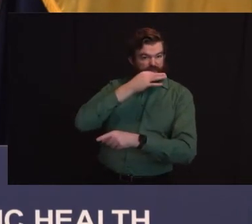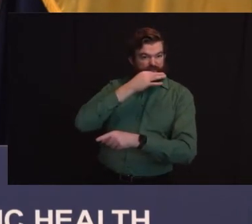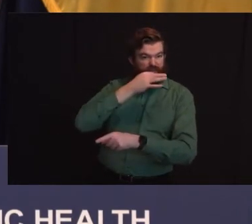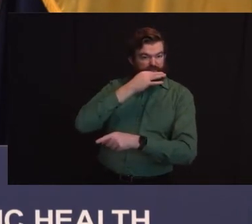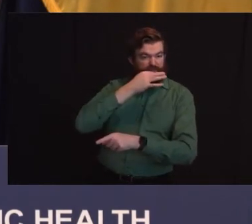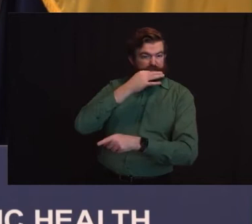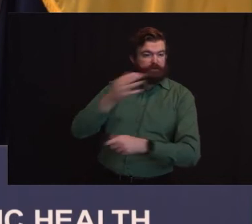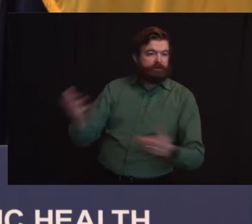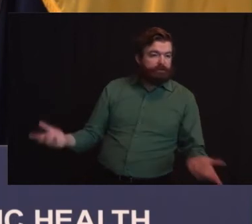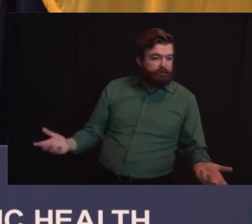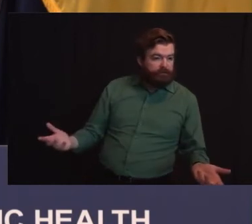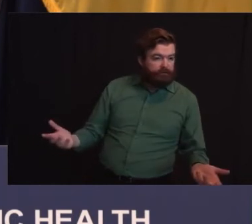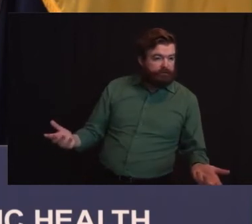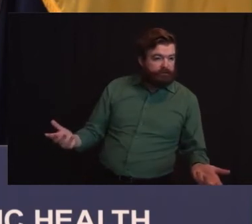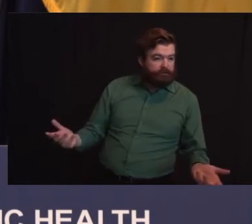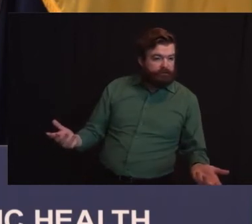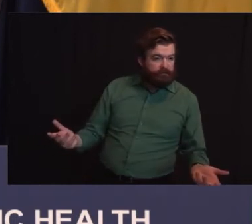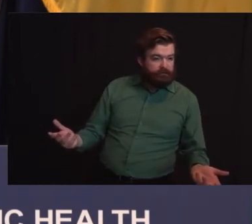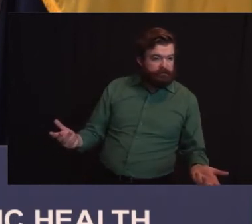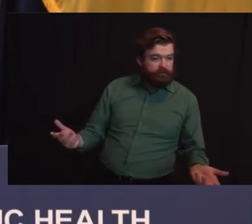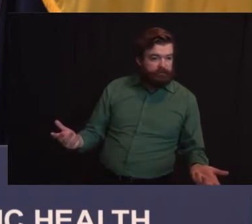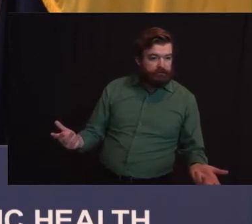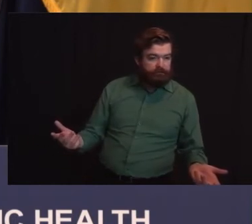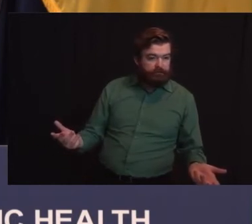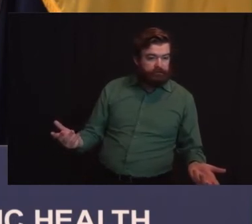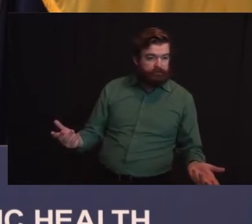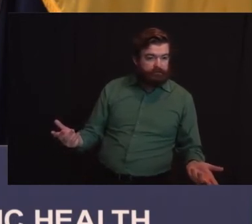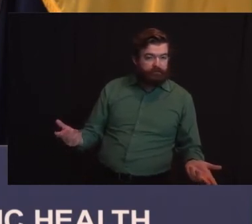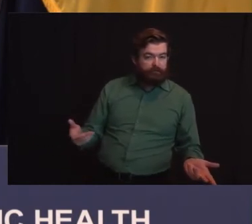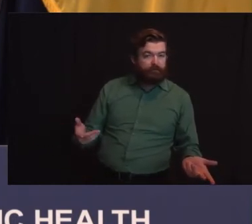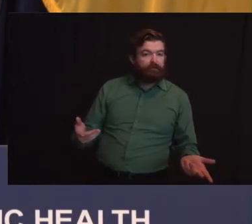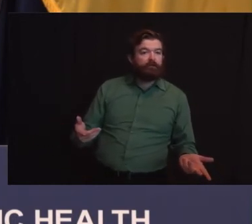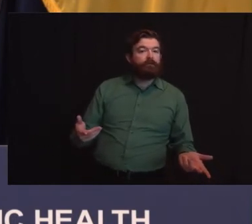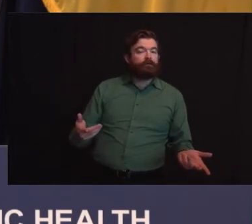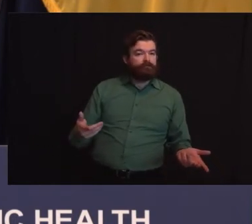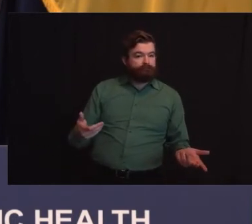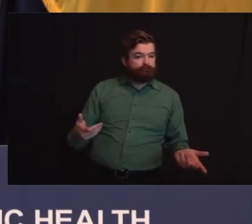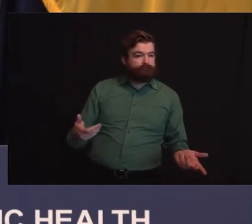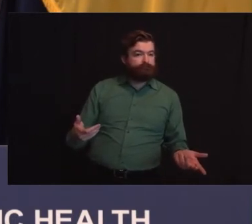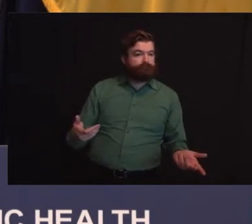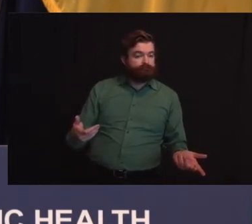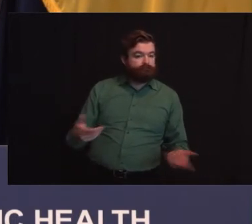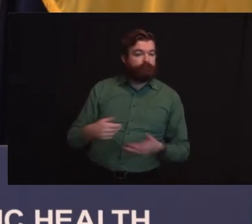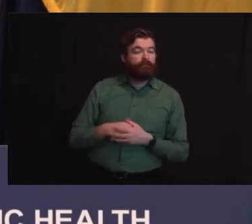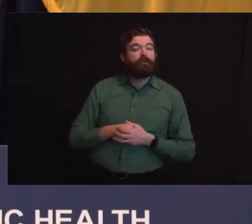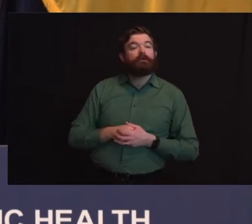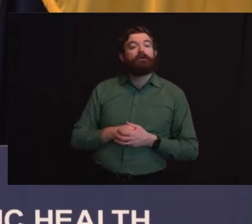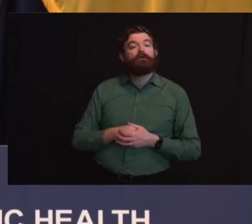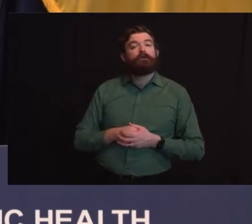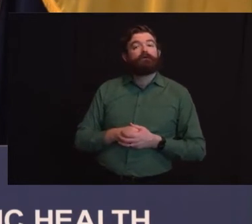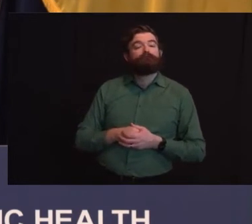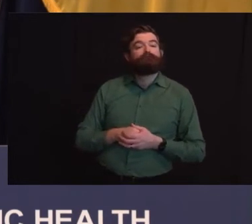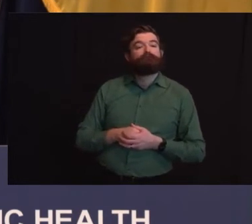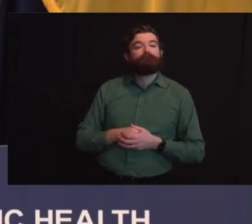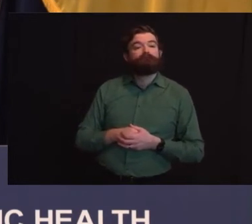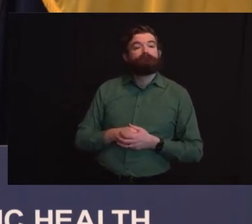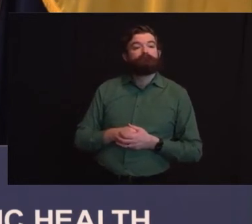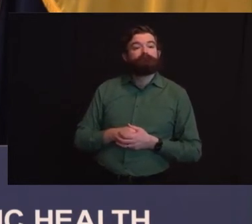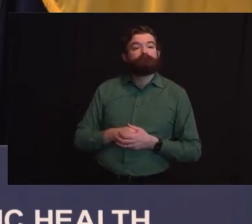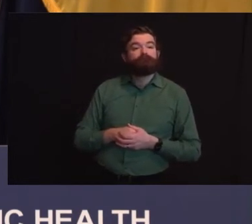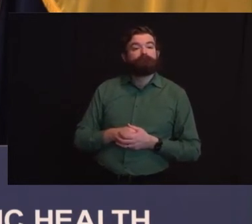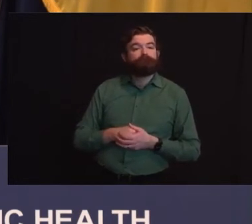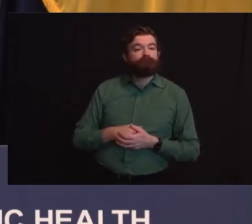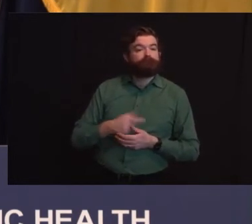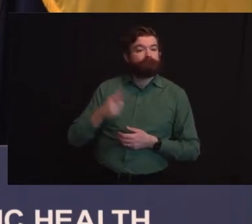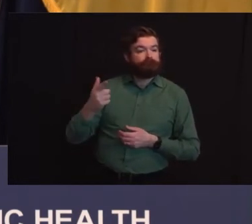of the pandemic. In that respect, what do you view as weak spots in that response, and are there any aspects of the response that you think might be a